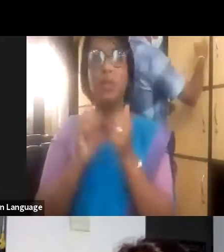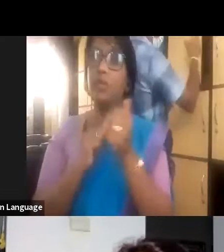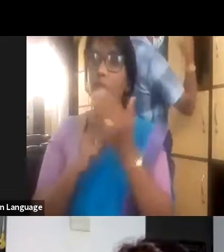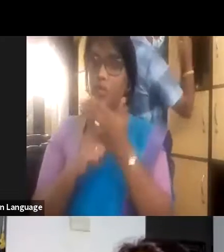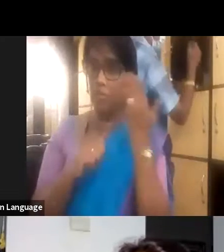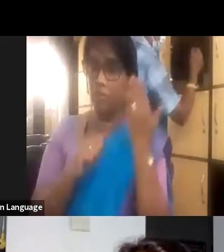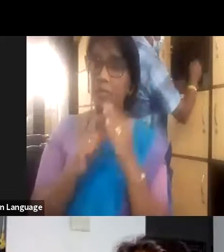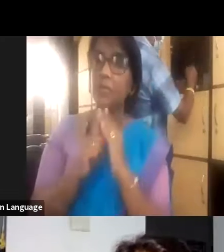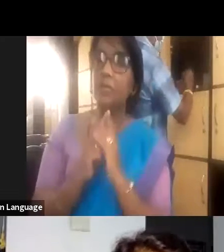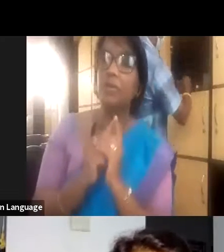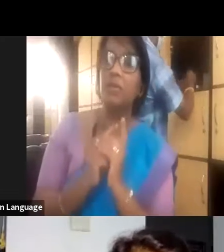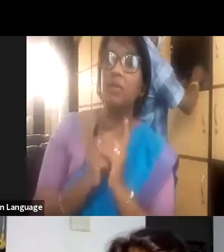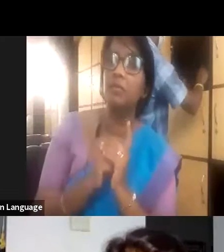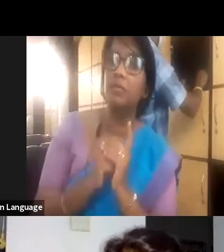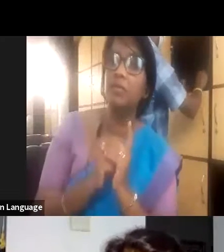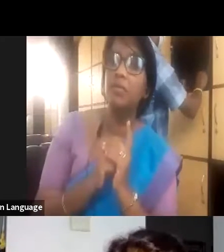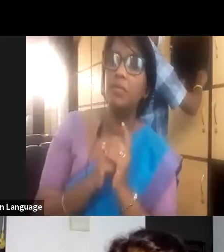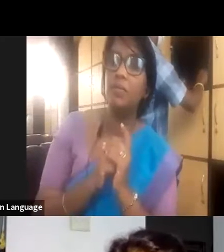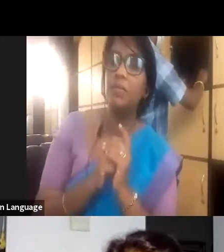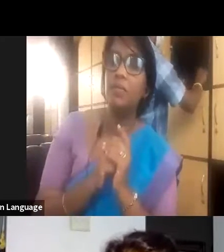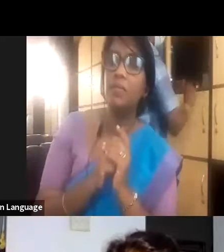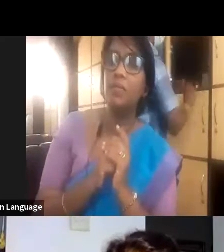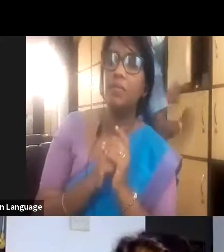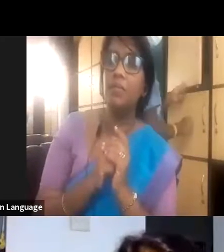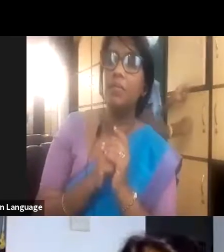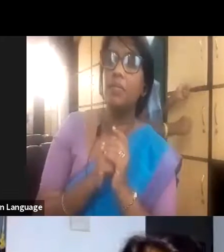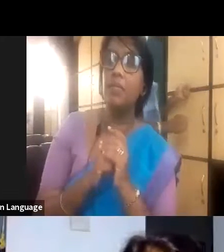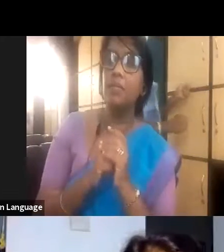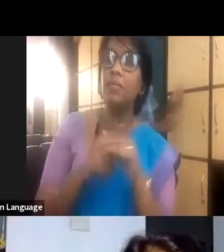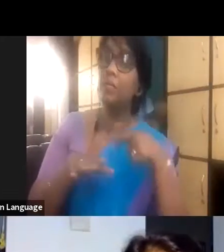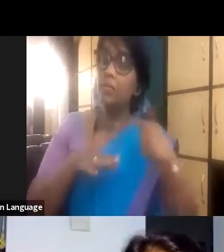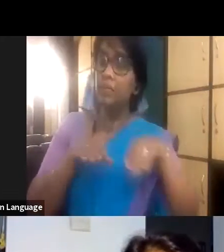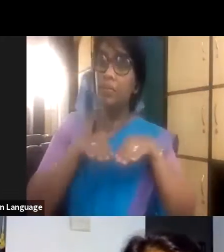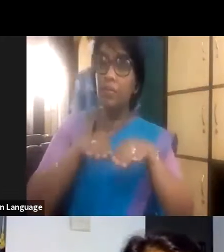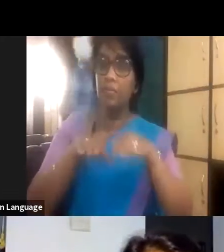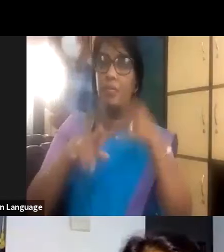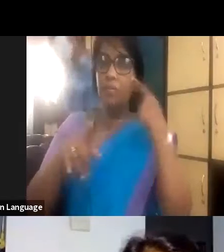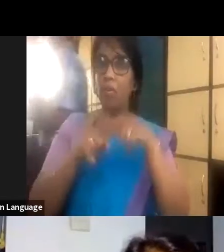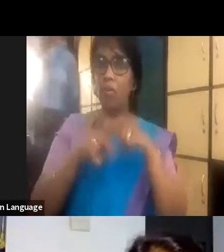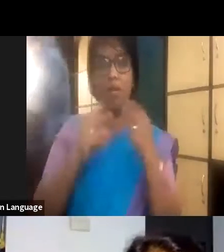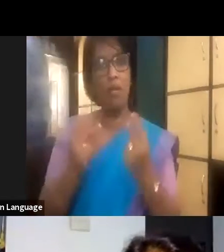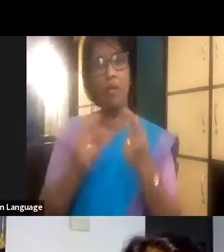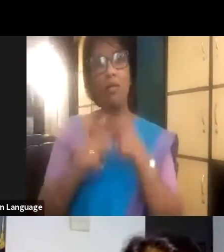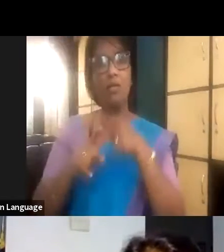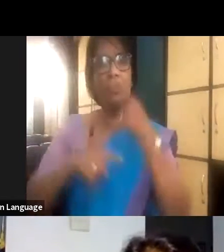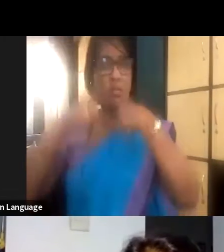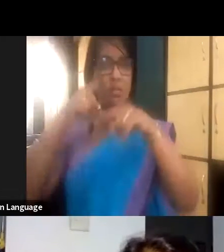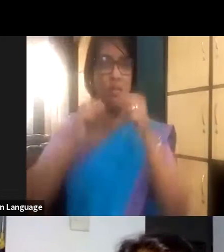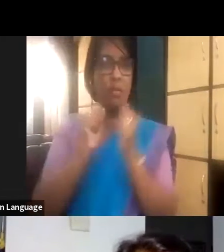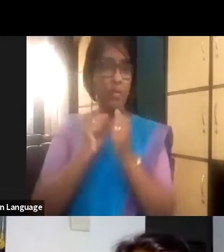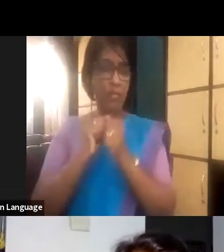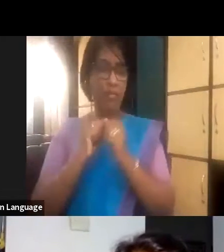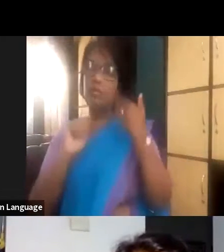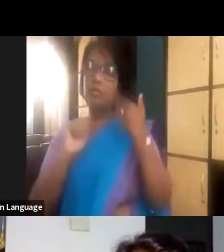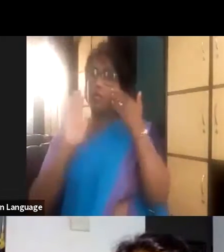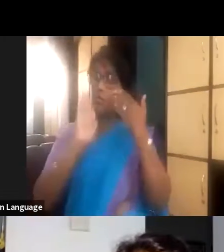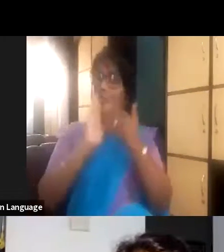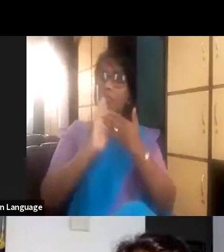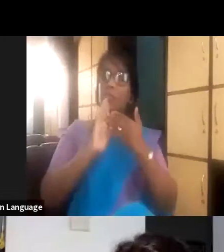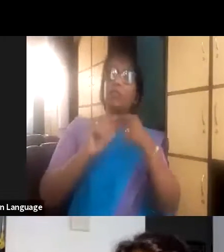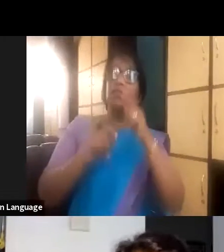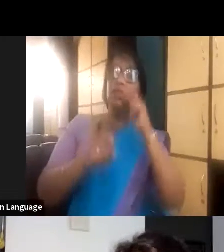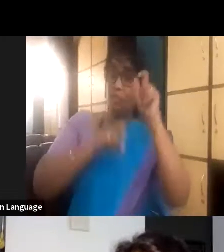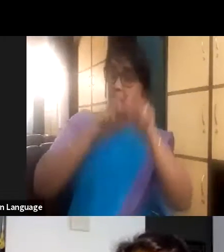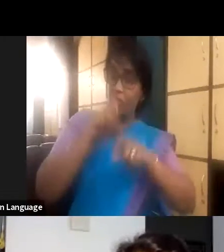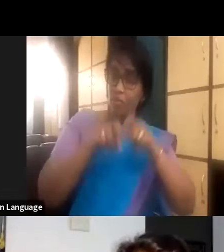real need, because what we are saying, the research has shown that the average consumer is purchasing 60% more than